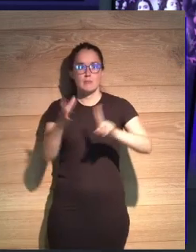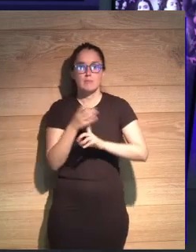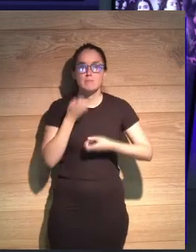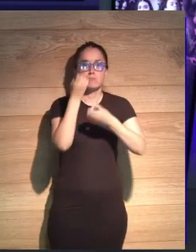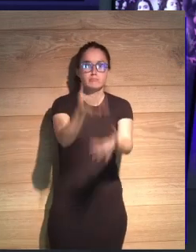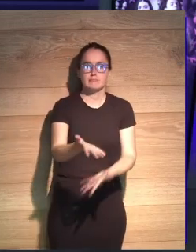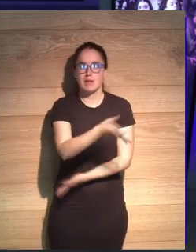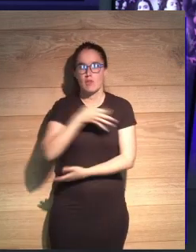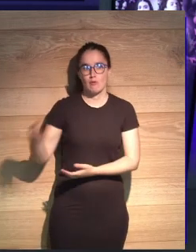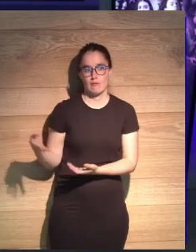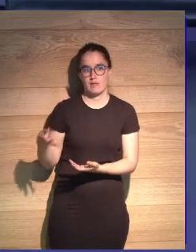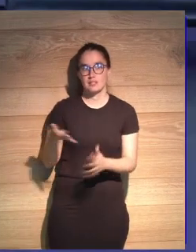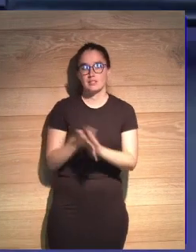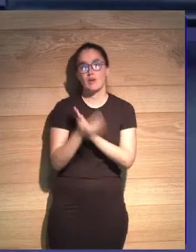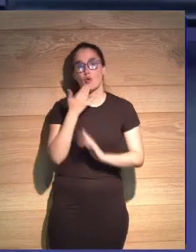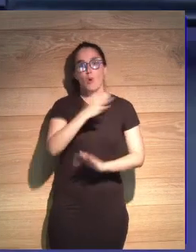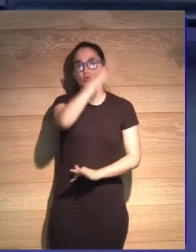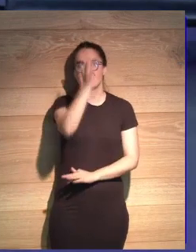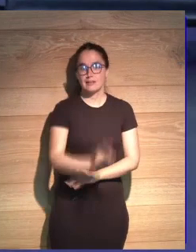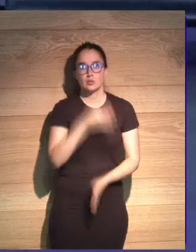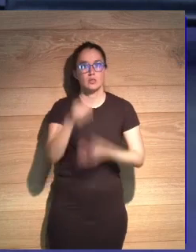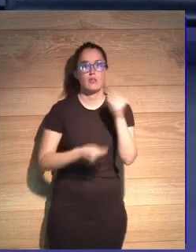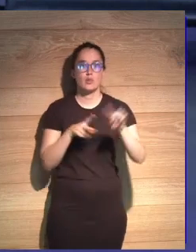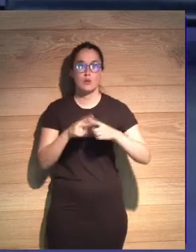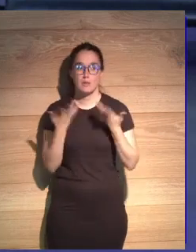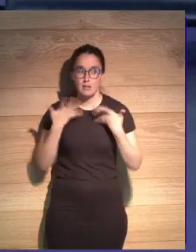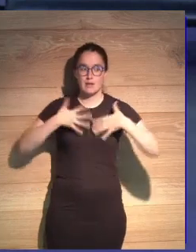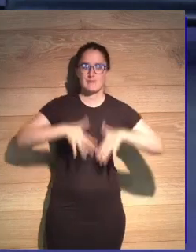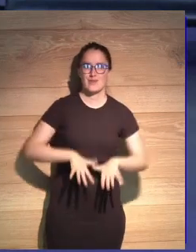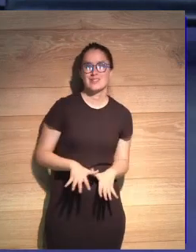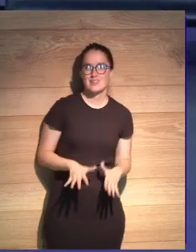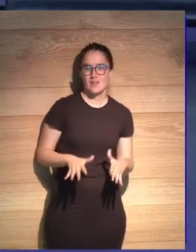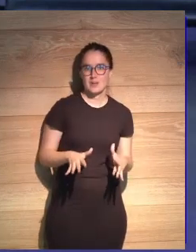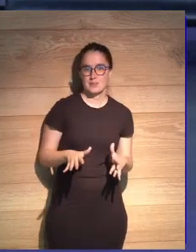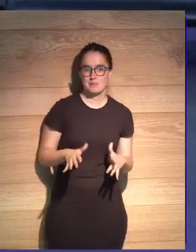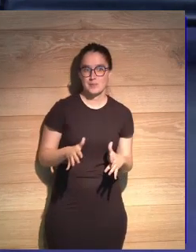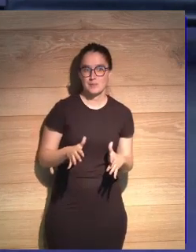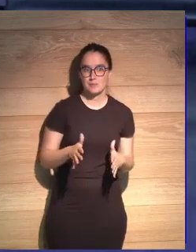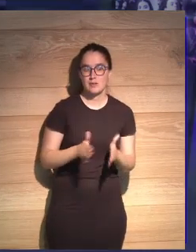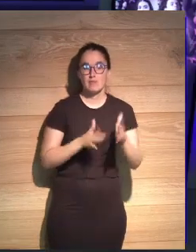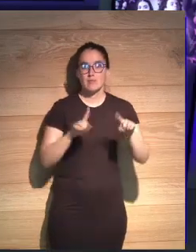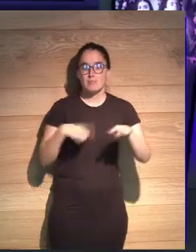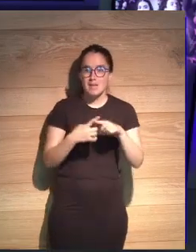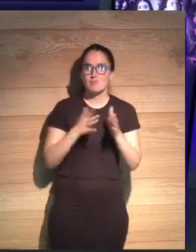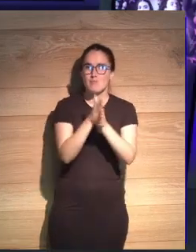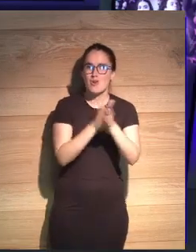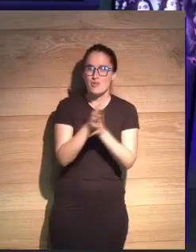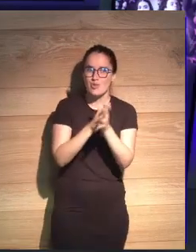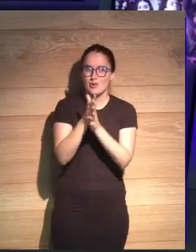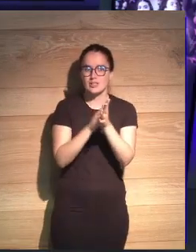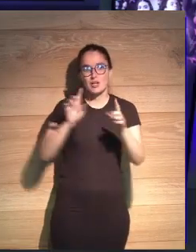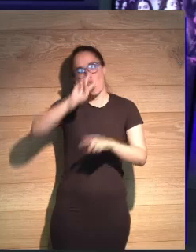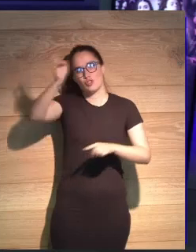then we analyze these decisions to help the physician diagnose. So this is an application where